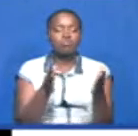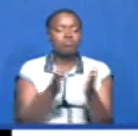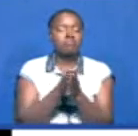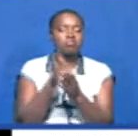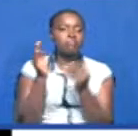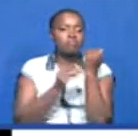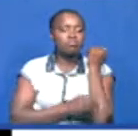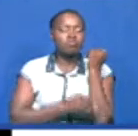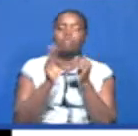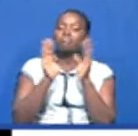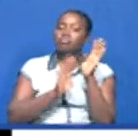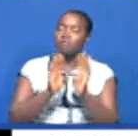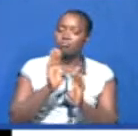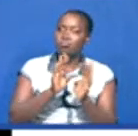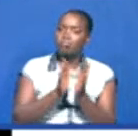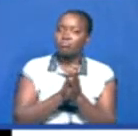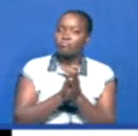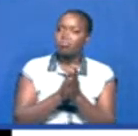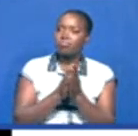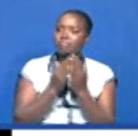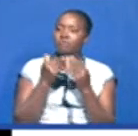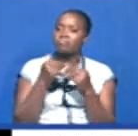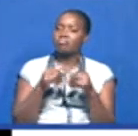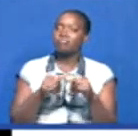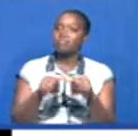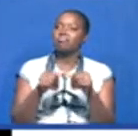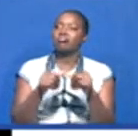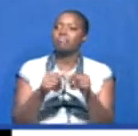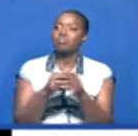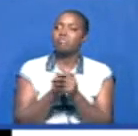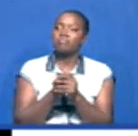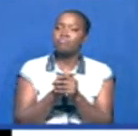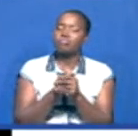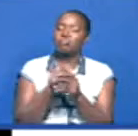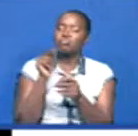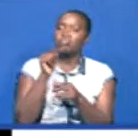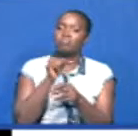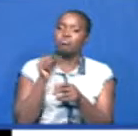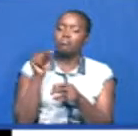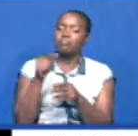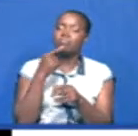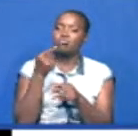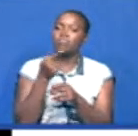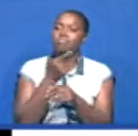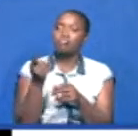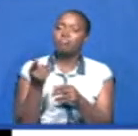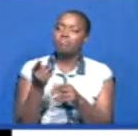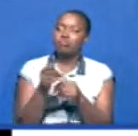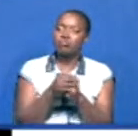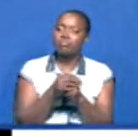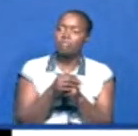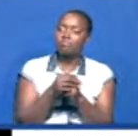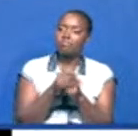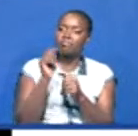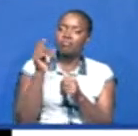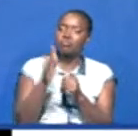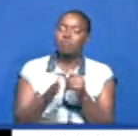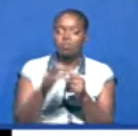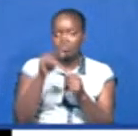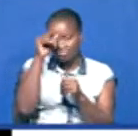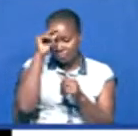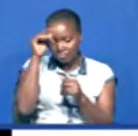behavior, and so on and so forth. And therefore, I want to assure you that the Kenya government is fully